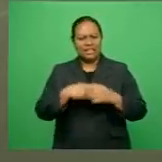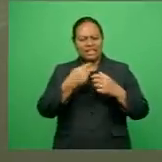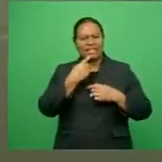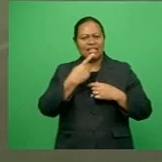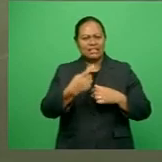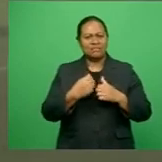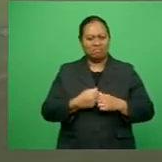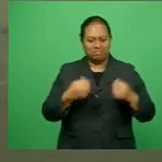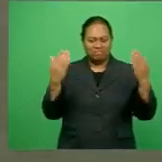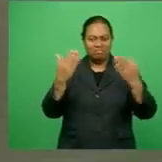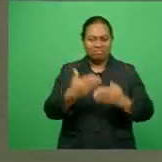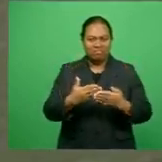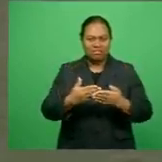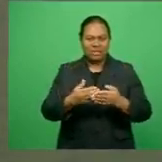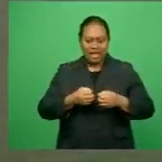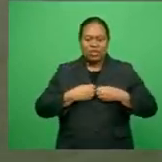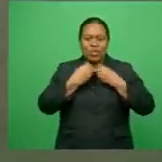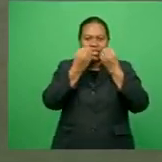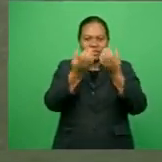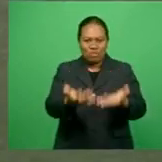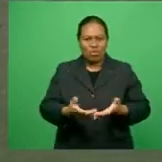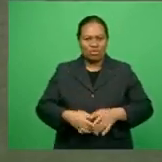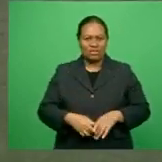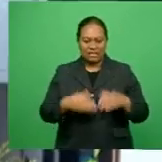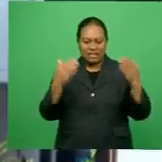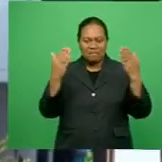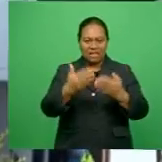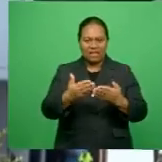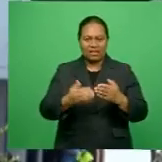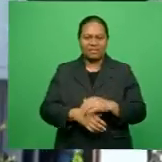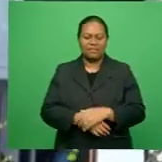main aim for the side heading into the competition.